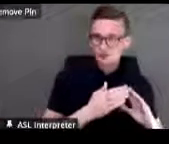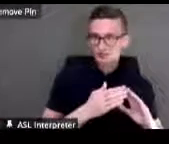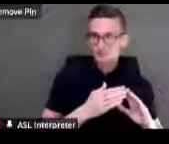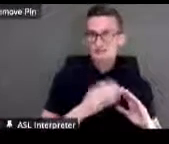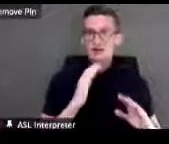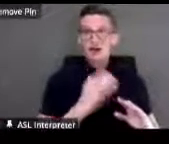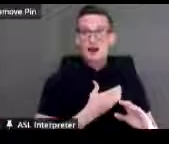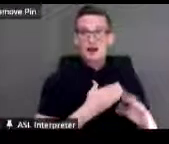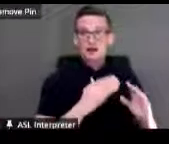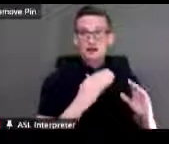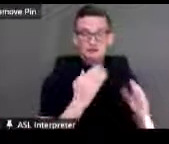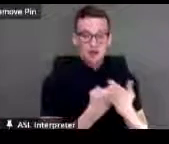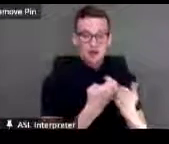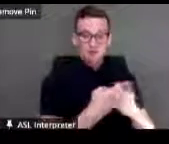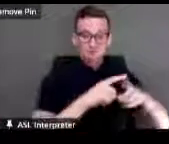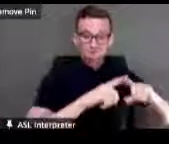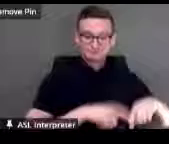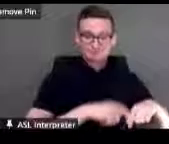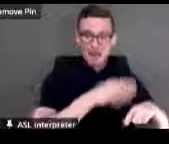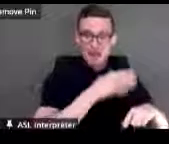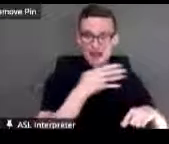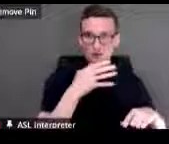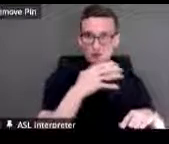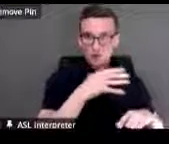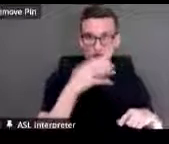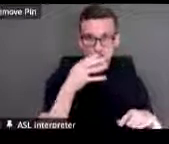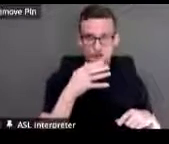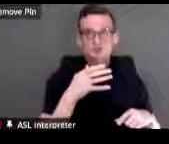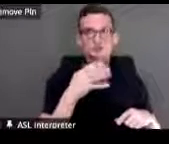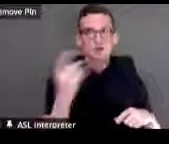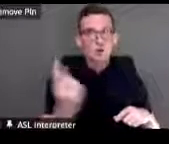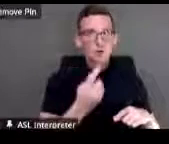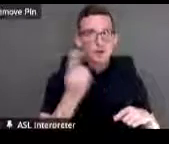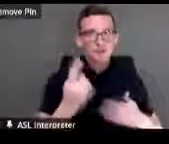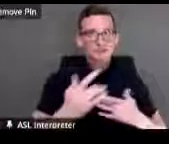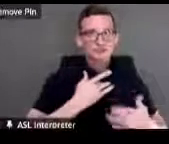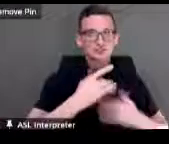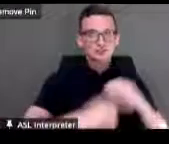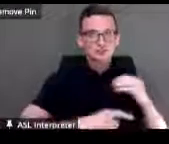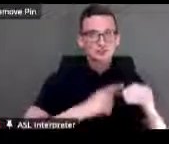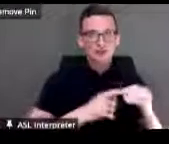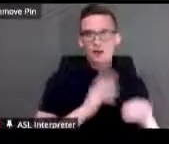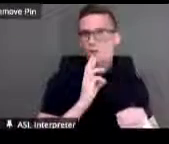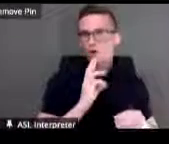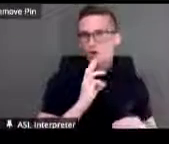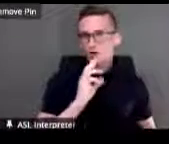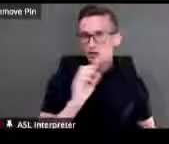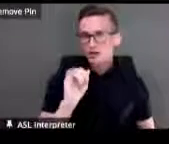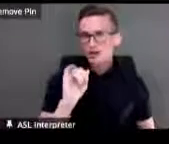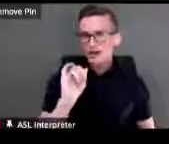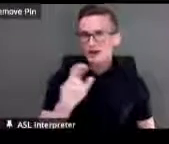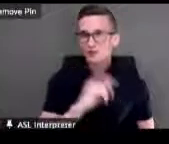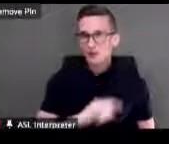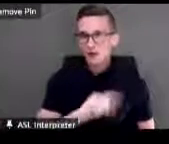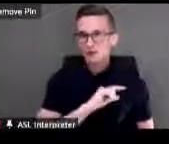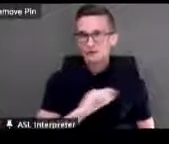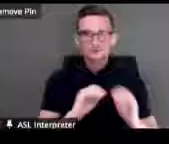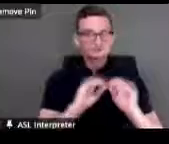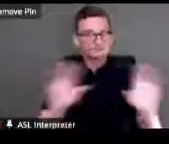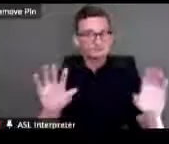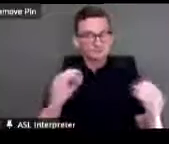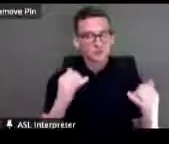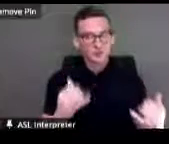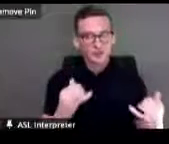agriculture, and we always worry about water and air quality, as obvious today. Valley communities are